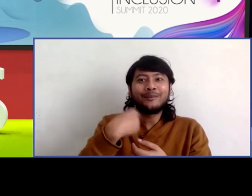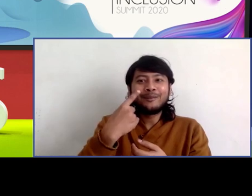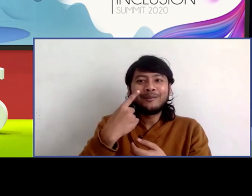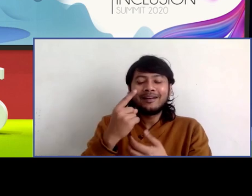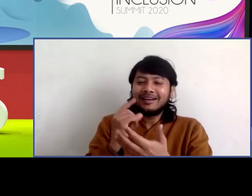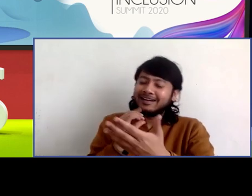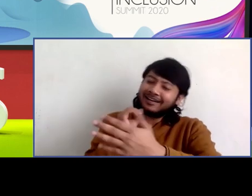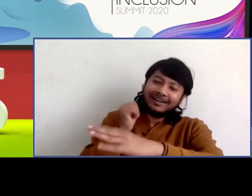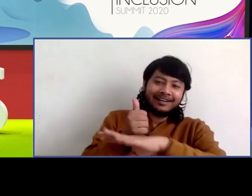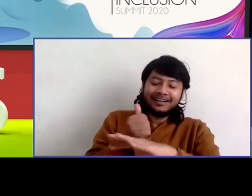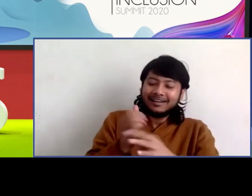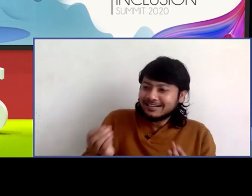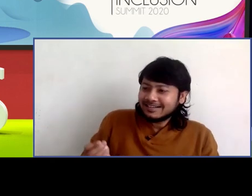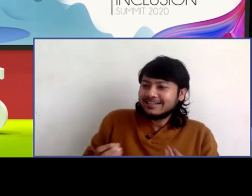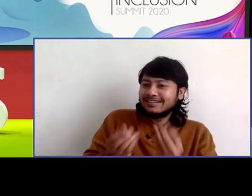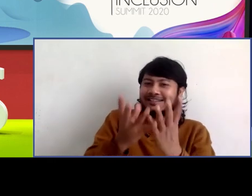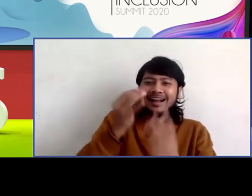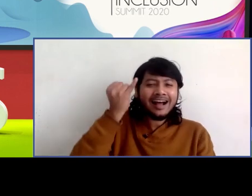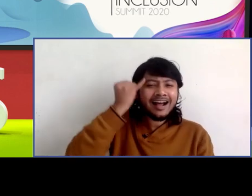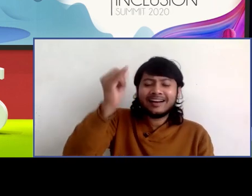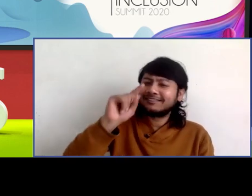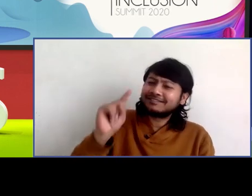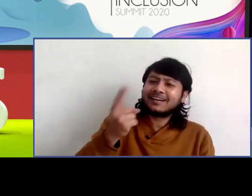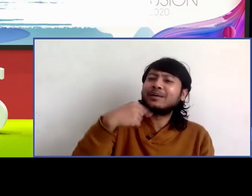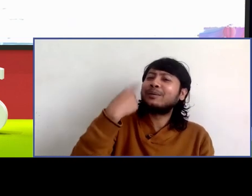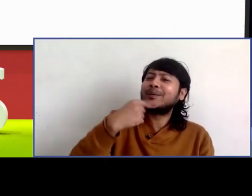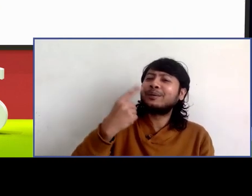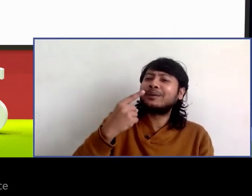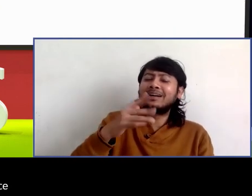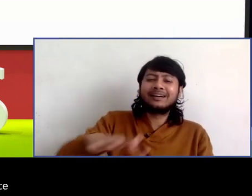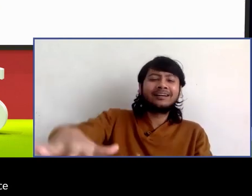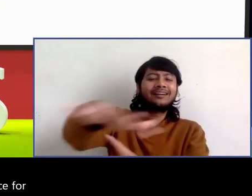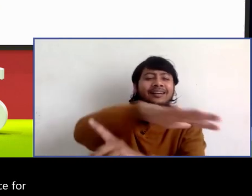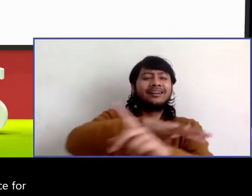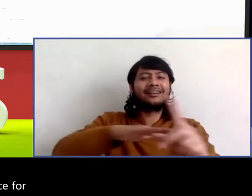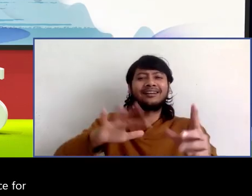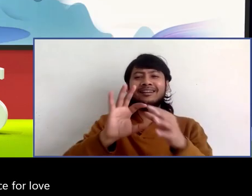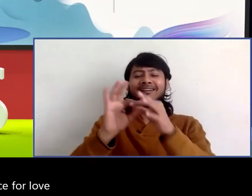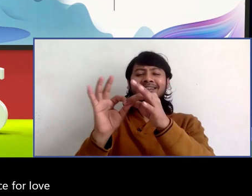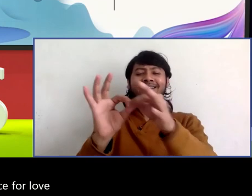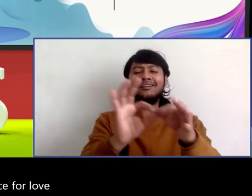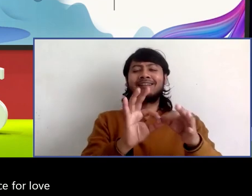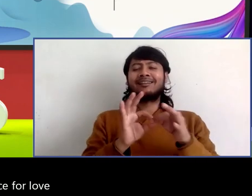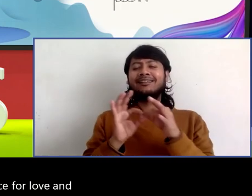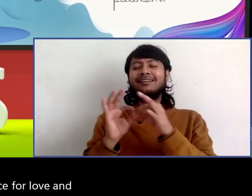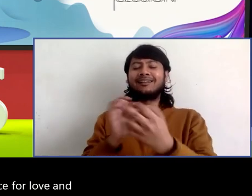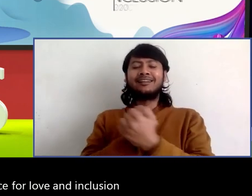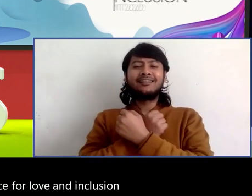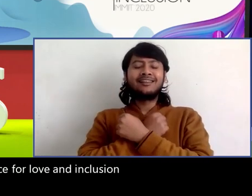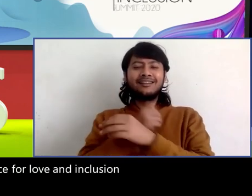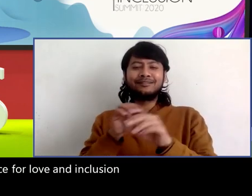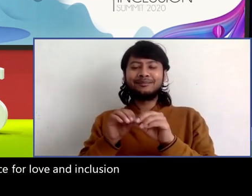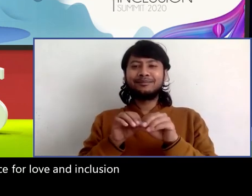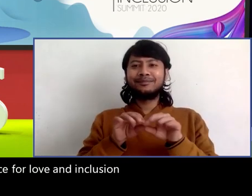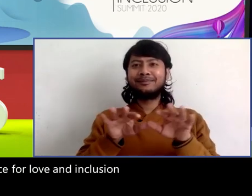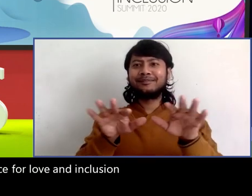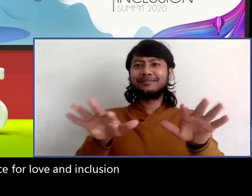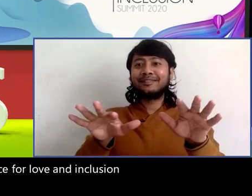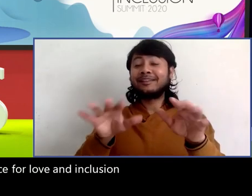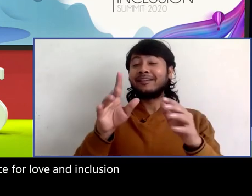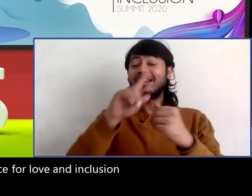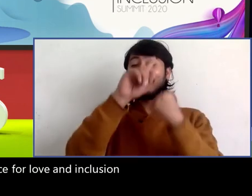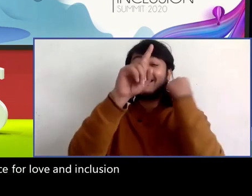doing it, and he and created a space for love and inclusion, which is what the last color of the rainbow represents,